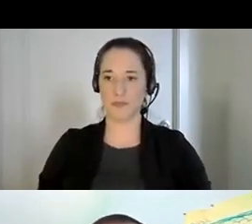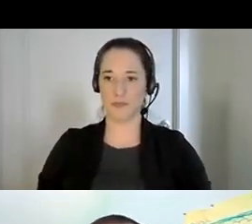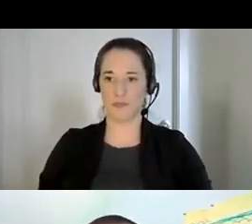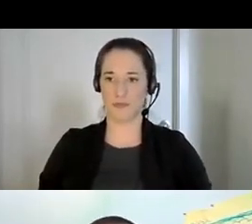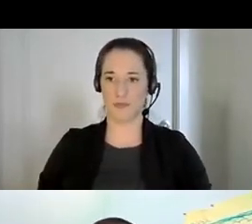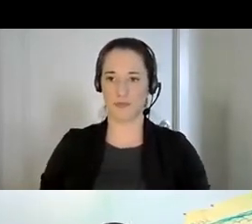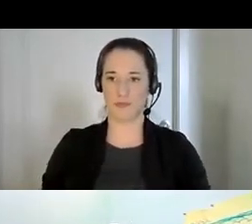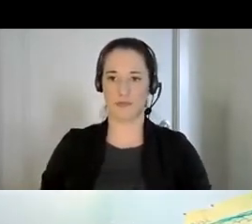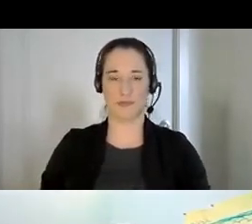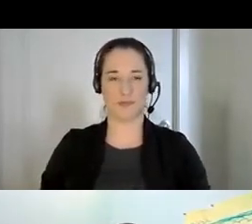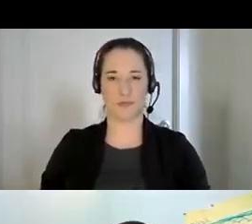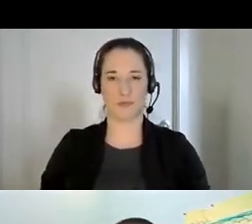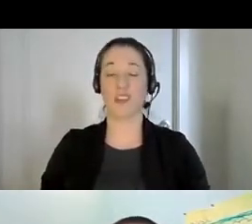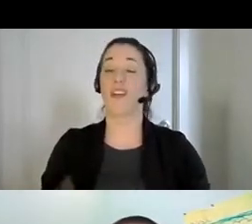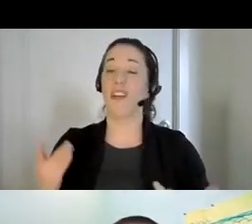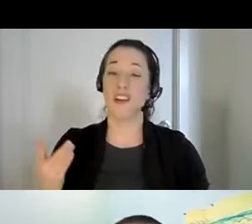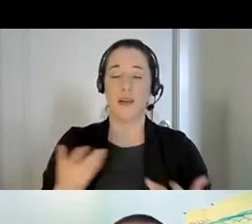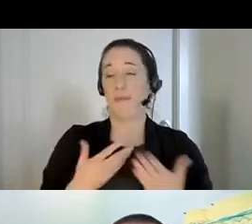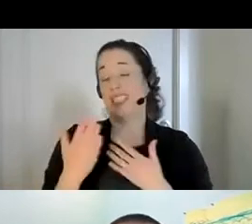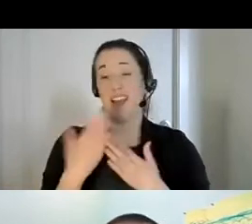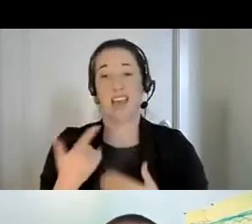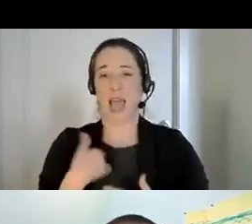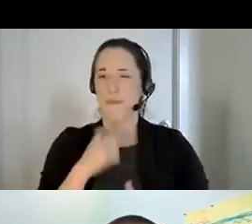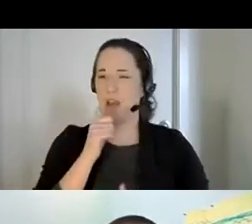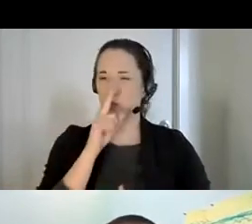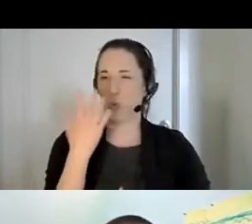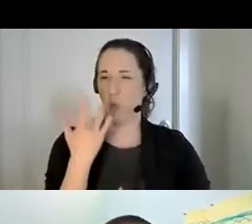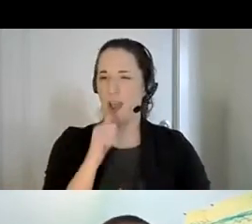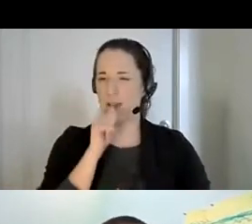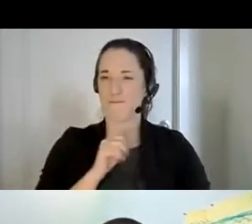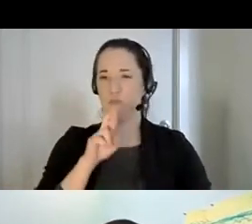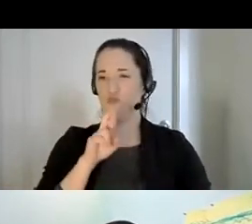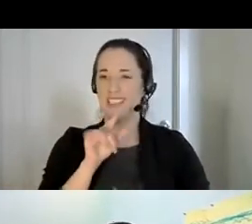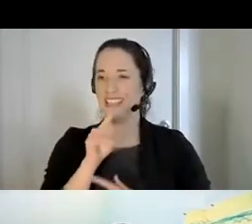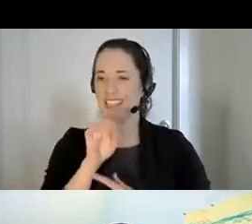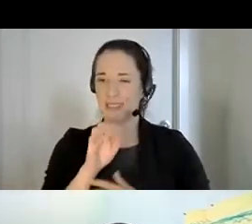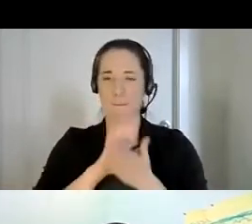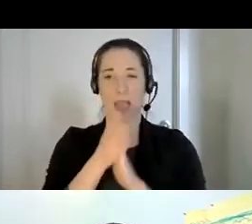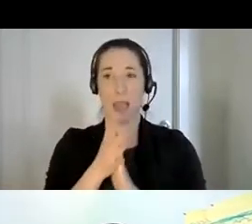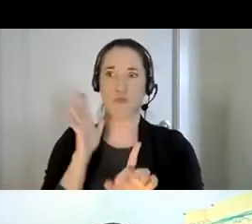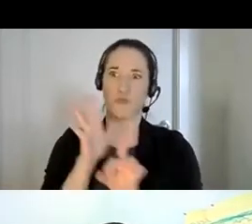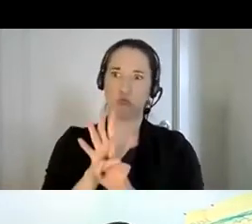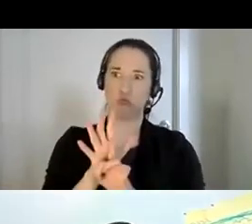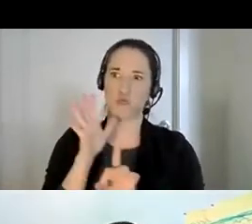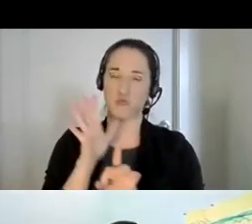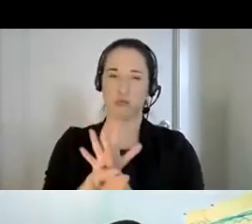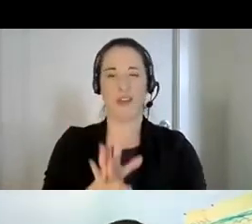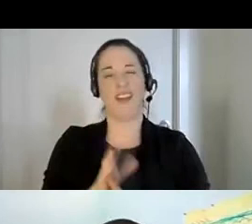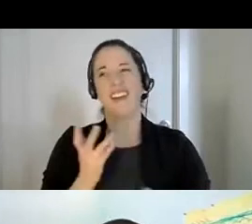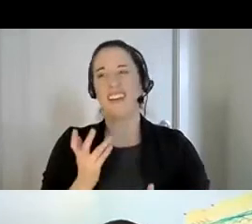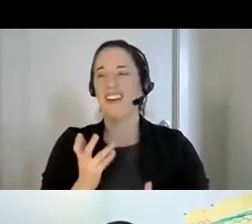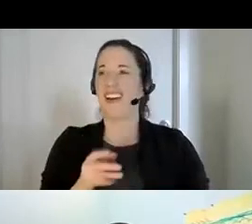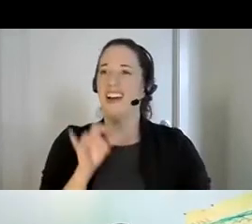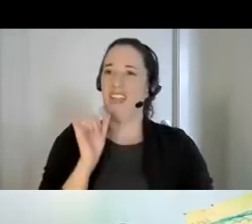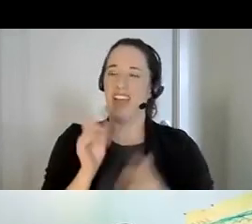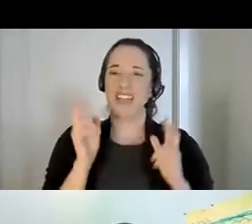And besides, I'm not even sure why resilience became so popular. This issue, is surprising to